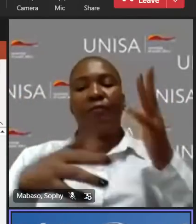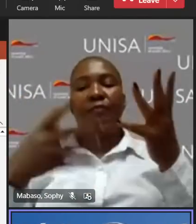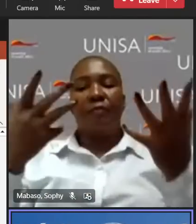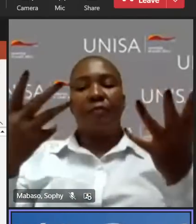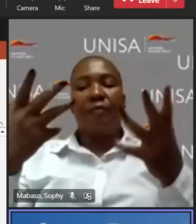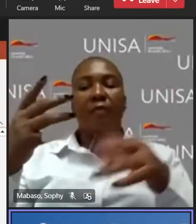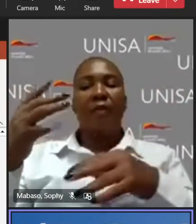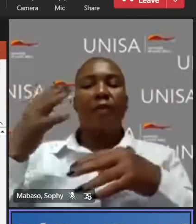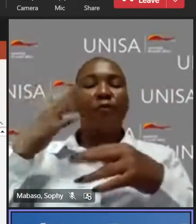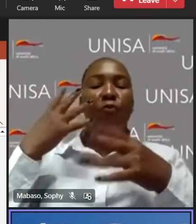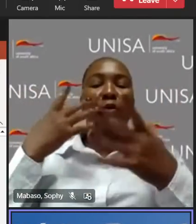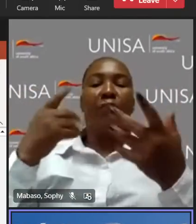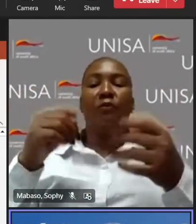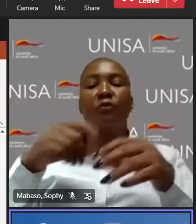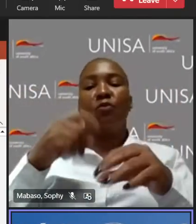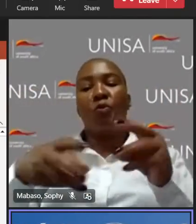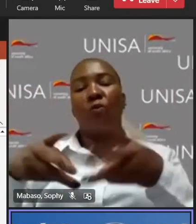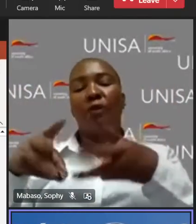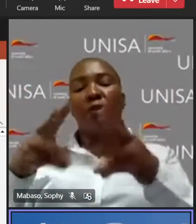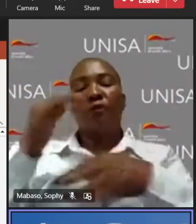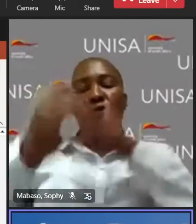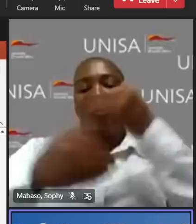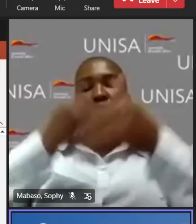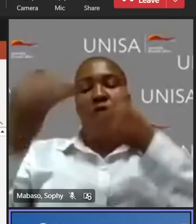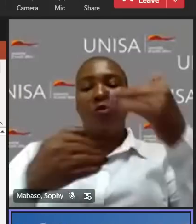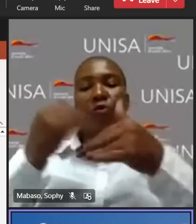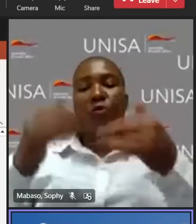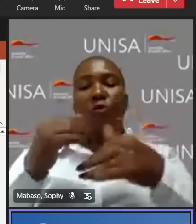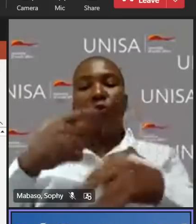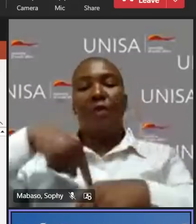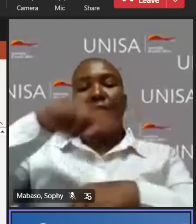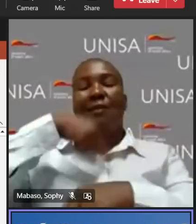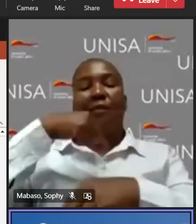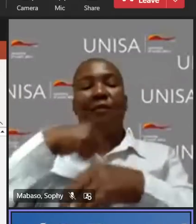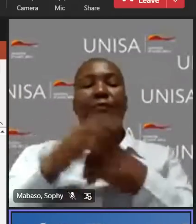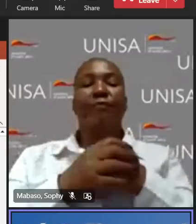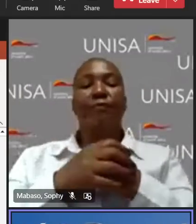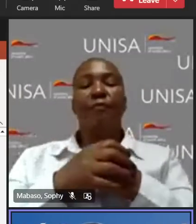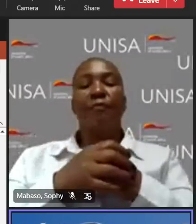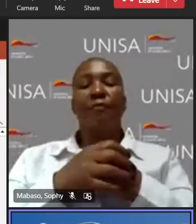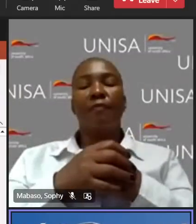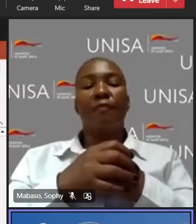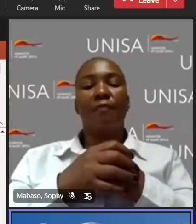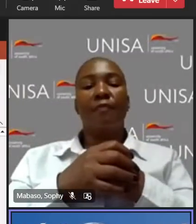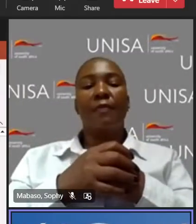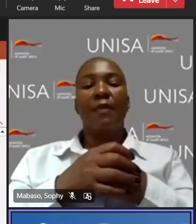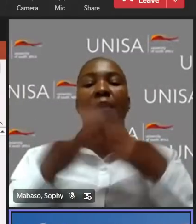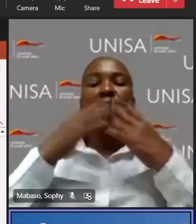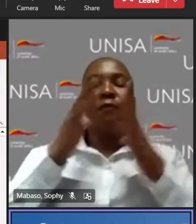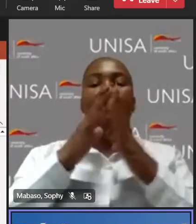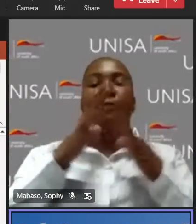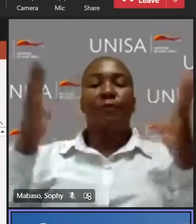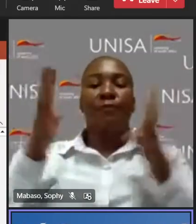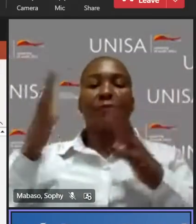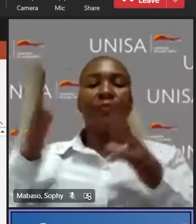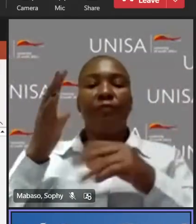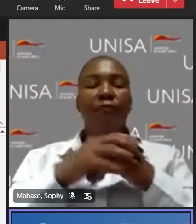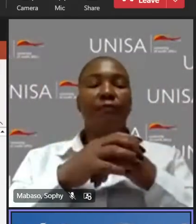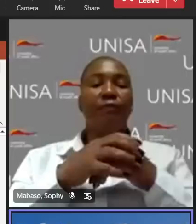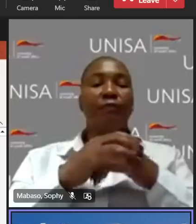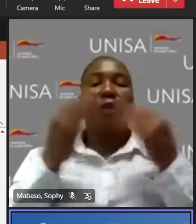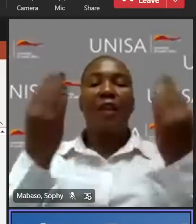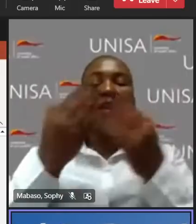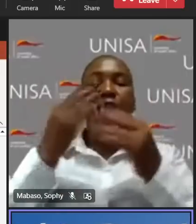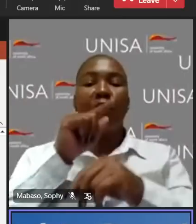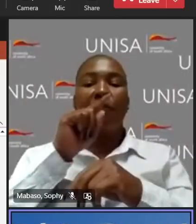well on your way to continue with your journey with us here. Colleagues, thank you very much for manning the chat. Thank you, and we'll